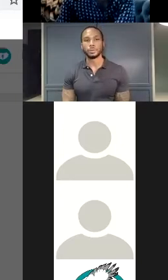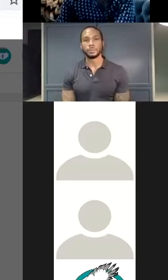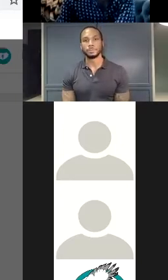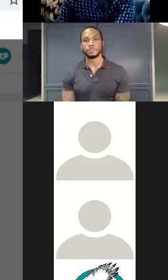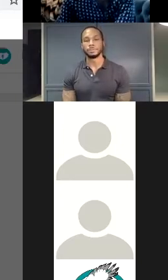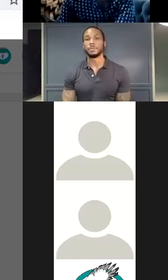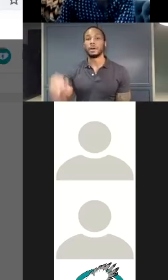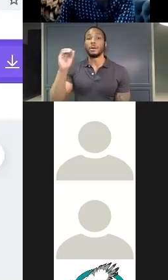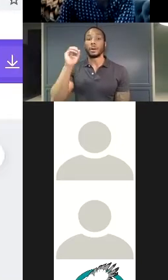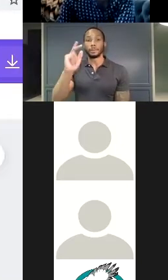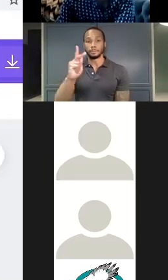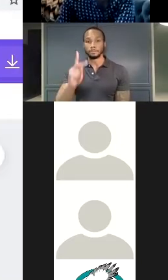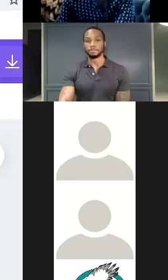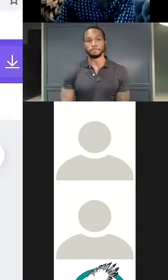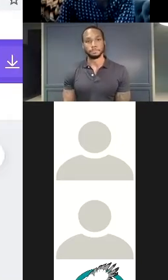Okay.